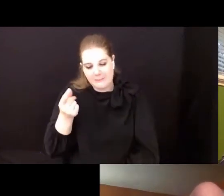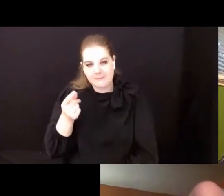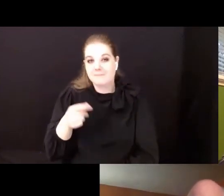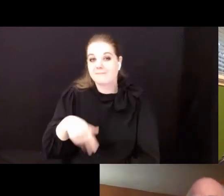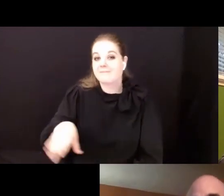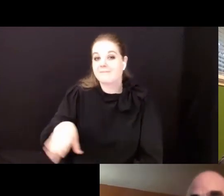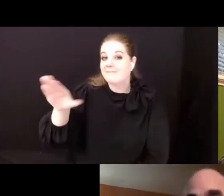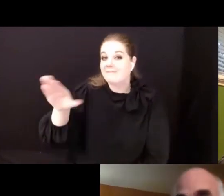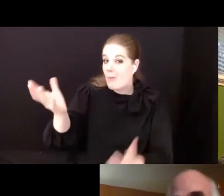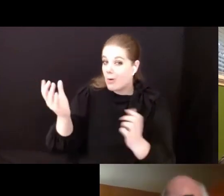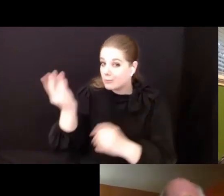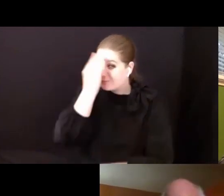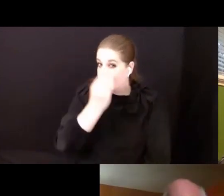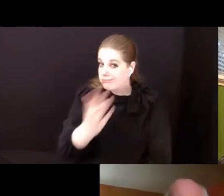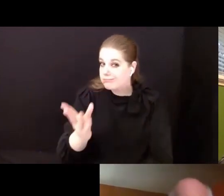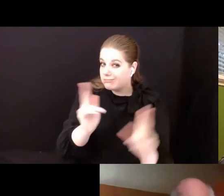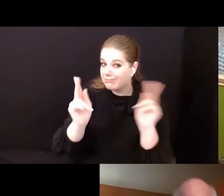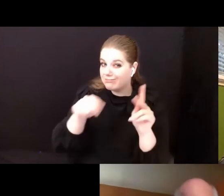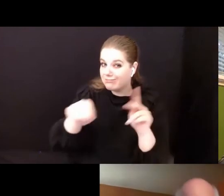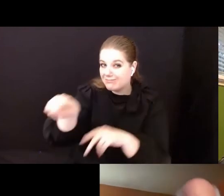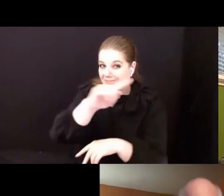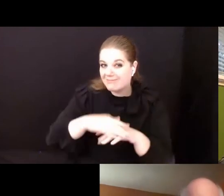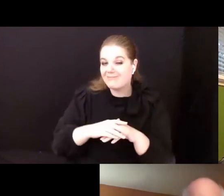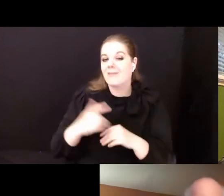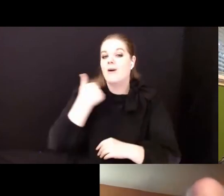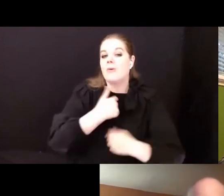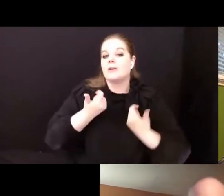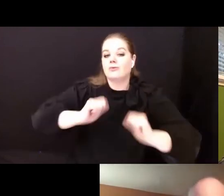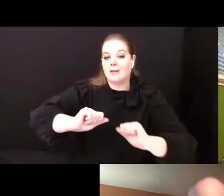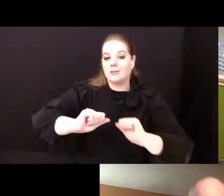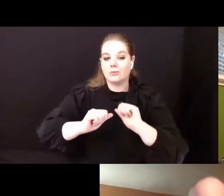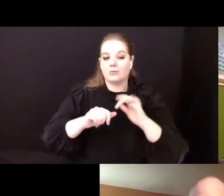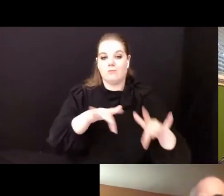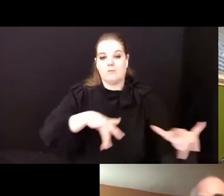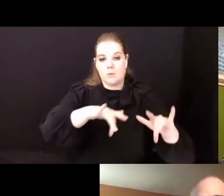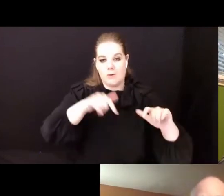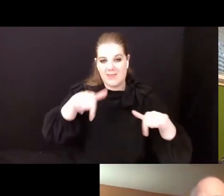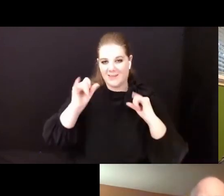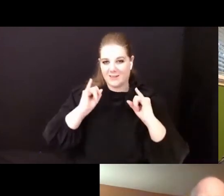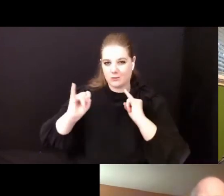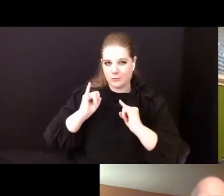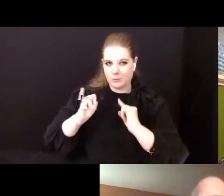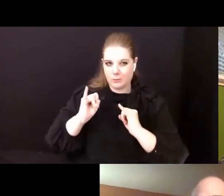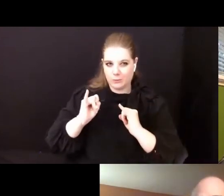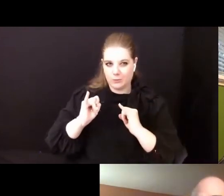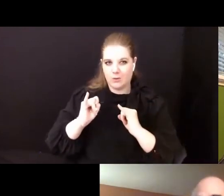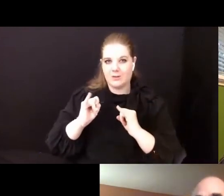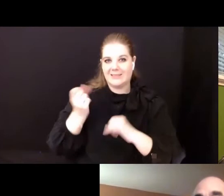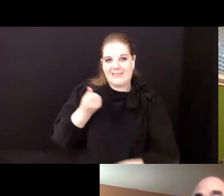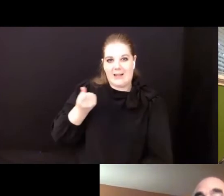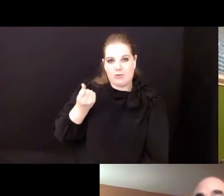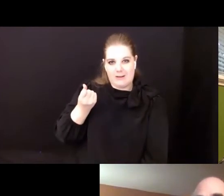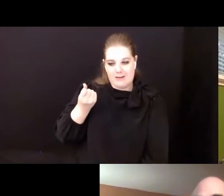the audience, we tried to record this interview on Saturday, which was